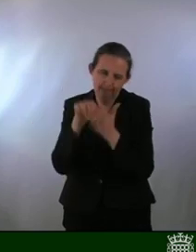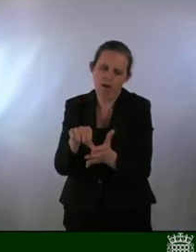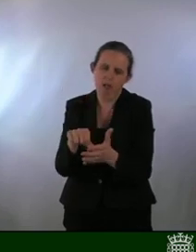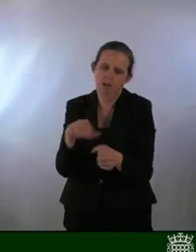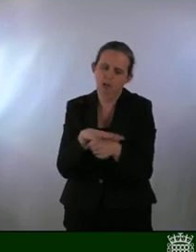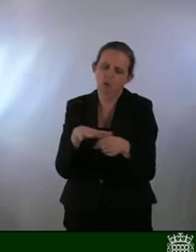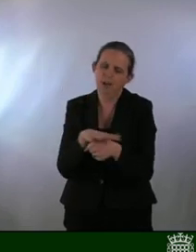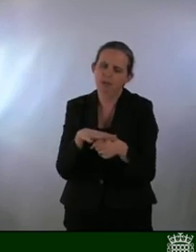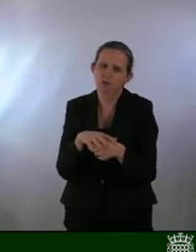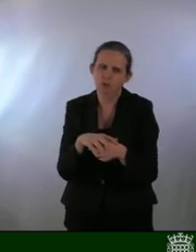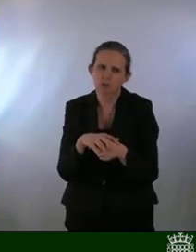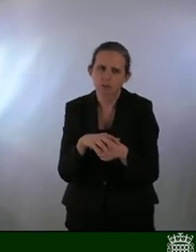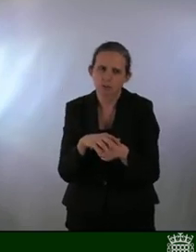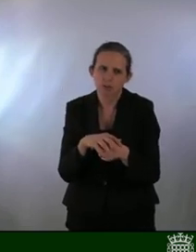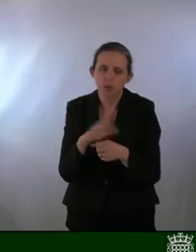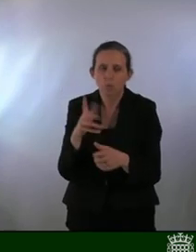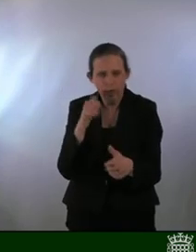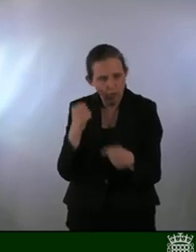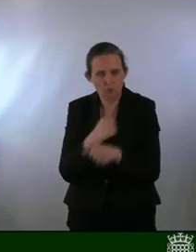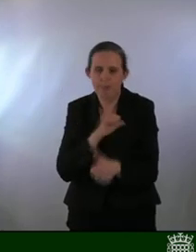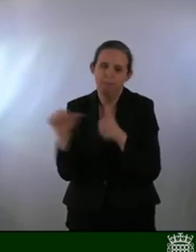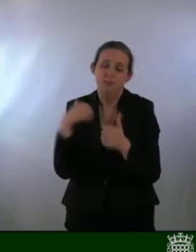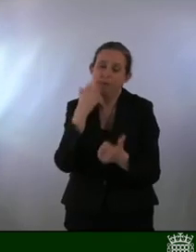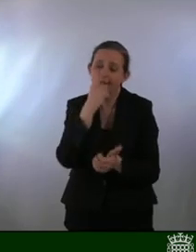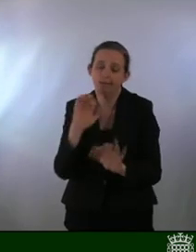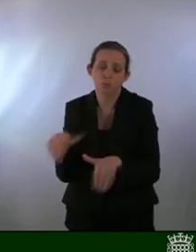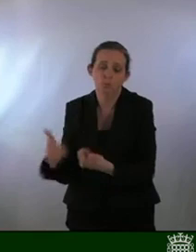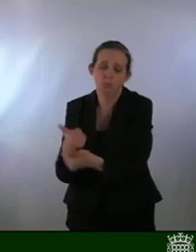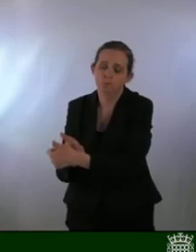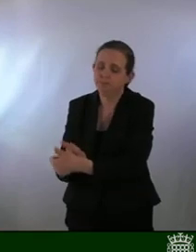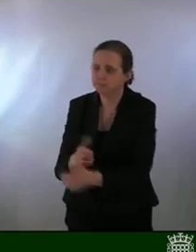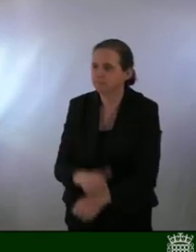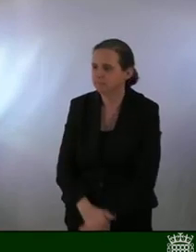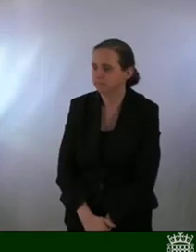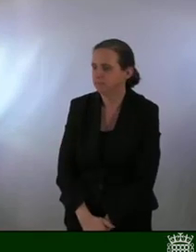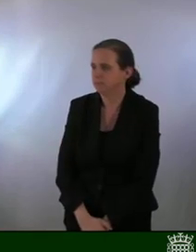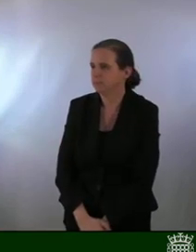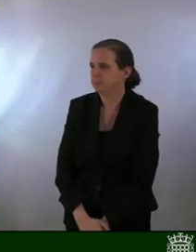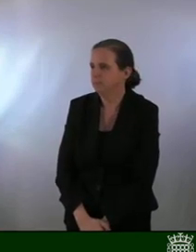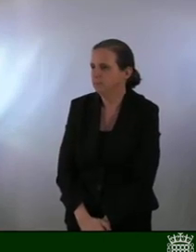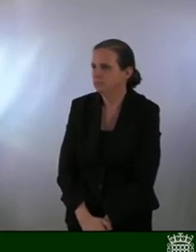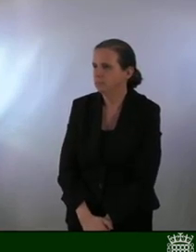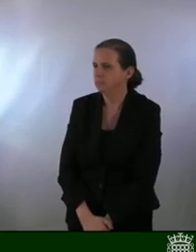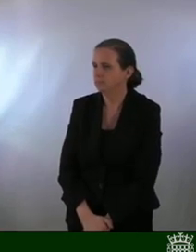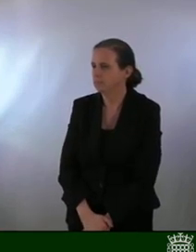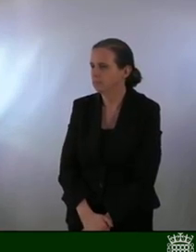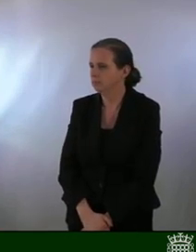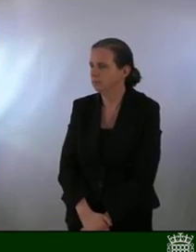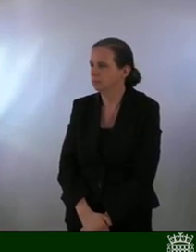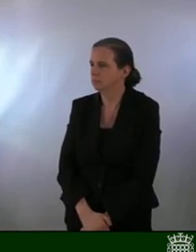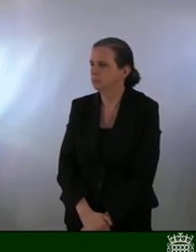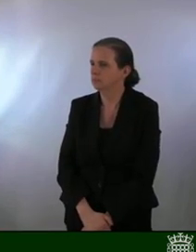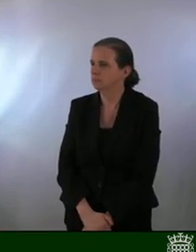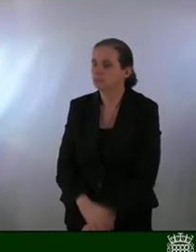that she will understand, and we're doing the very best that we can. Speaker. In recent days, I've been speaking to health